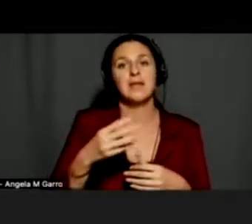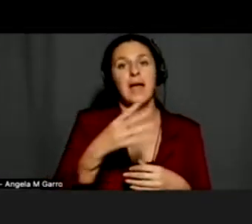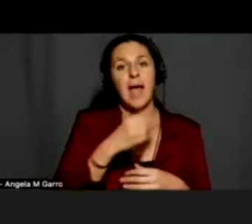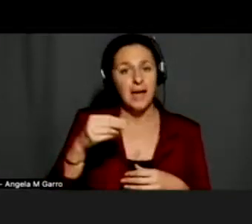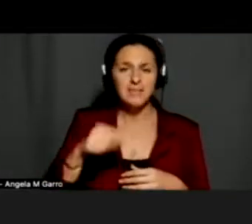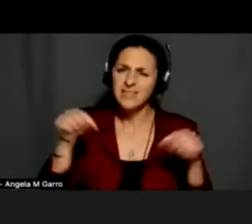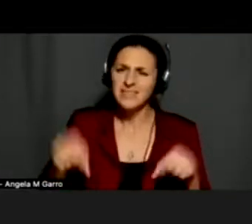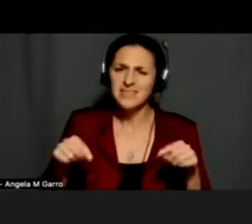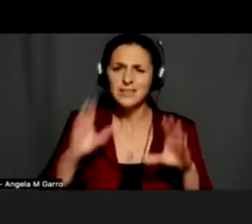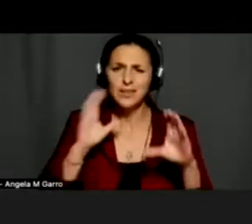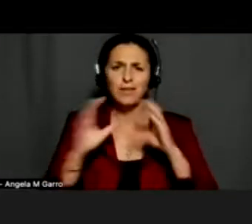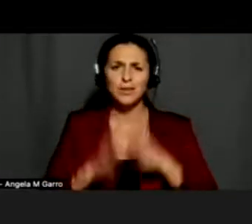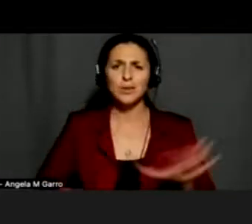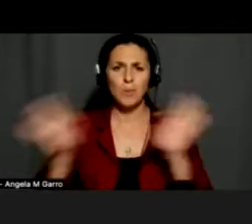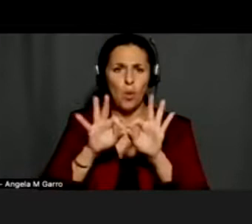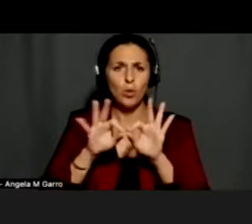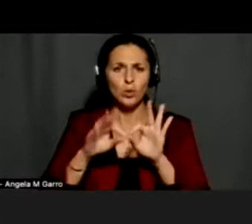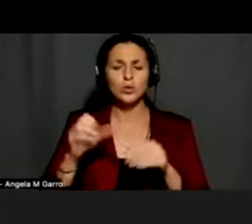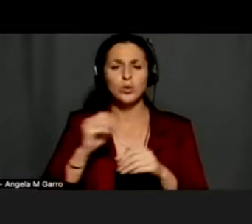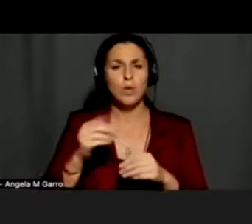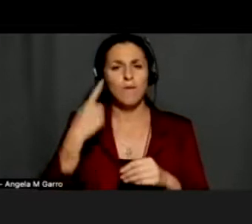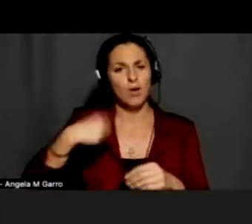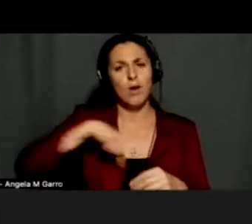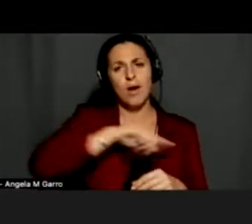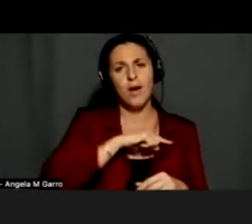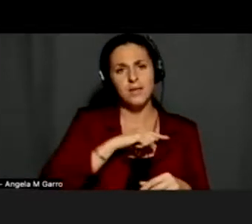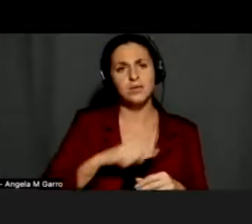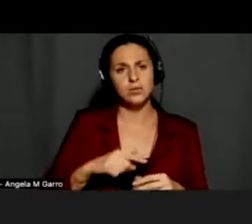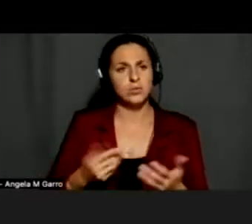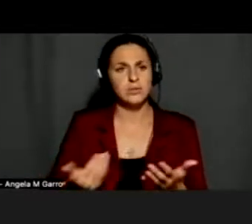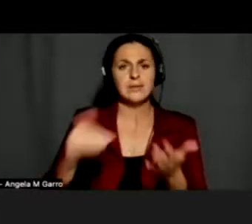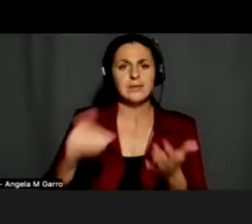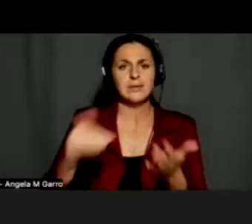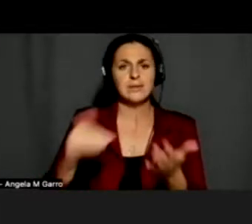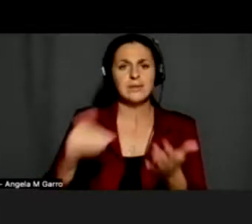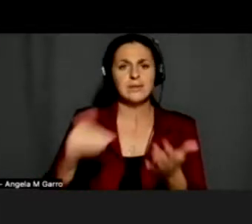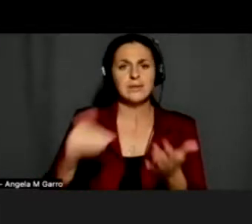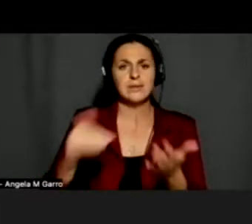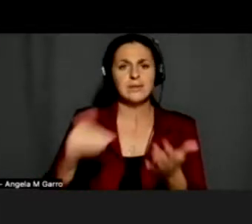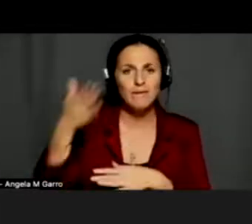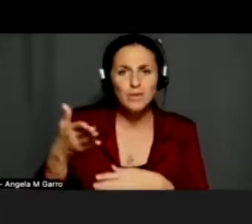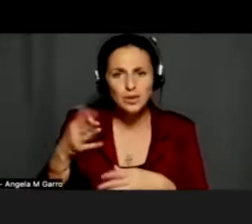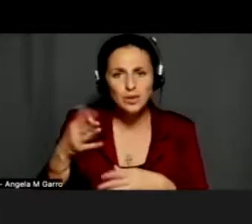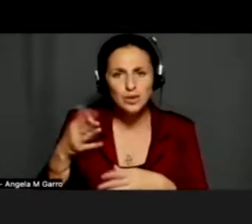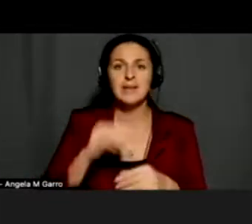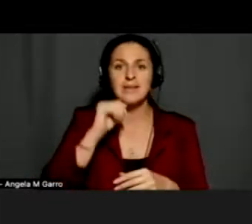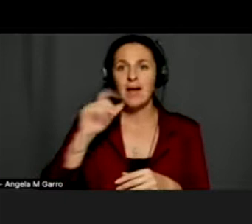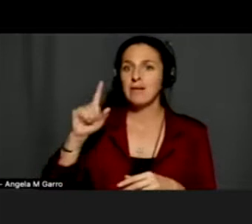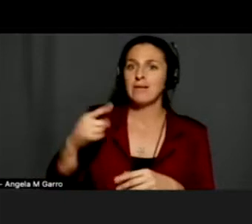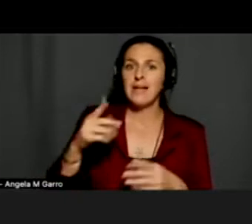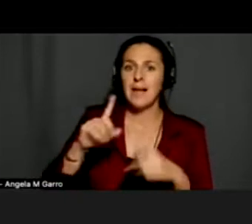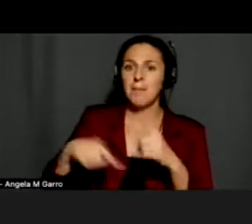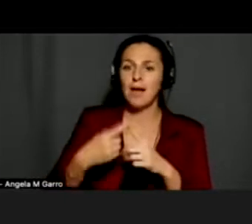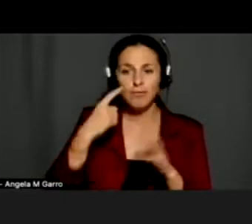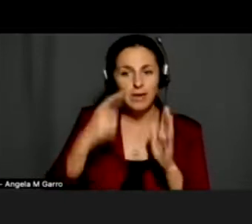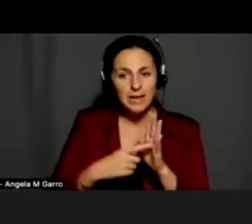important to have. So I would like for us to bring it back for a future meeting that isn't about recognizing and appreciating our teachers, where